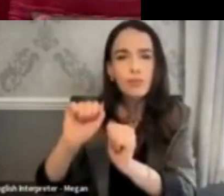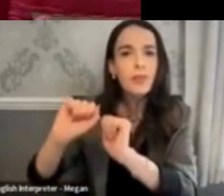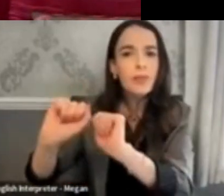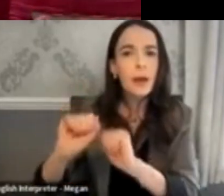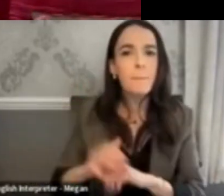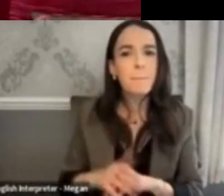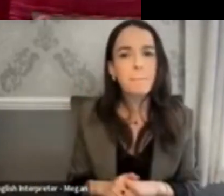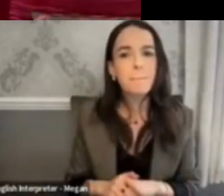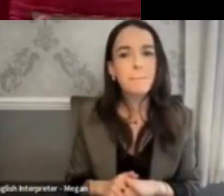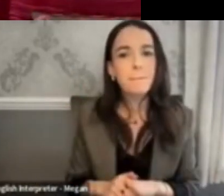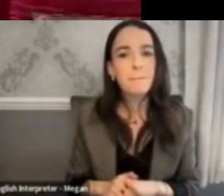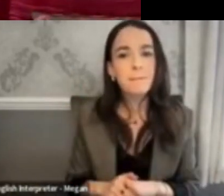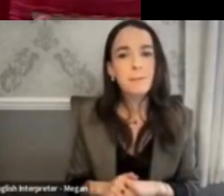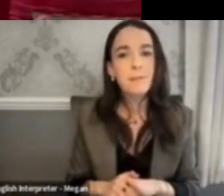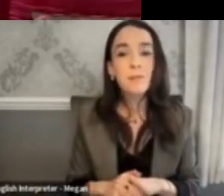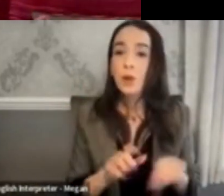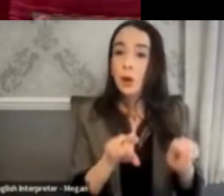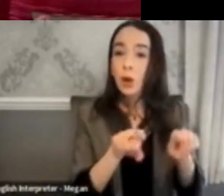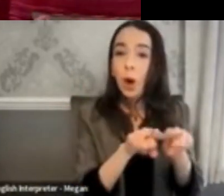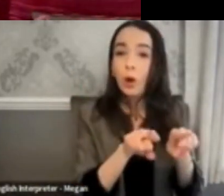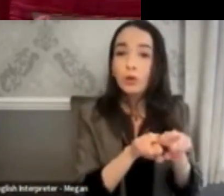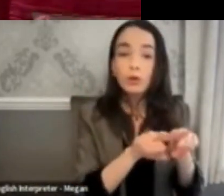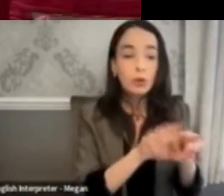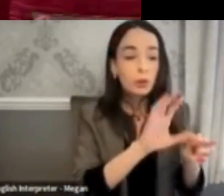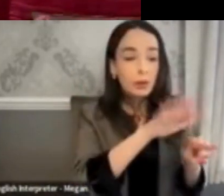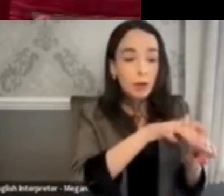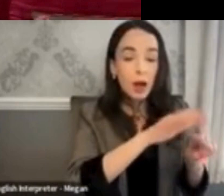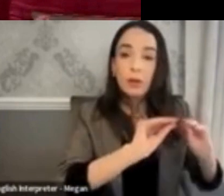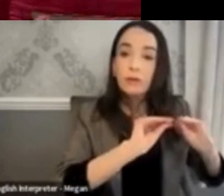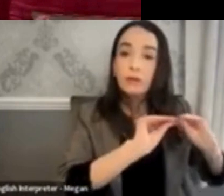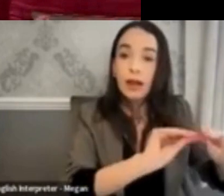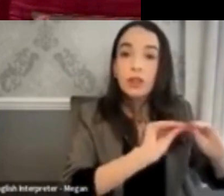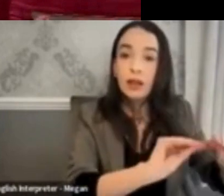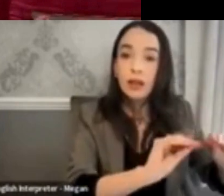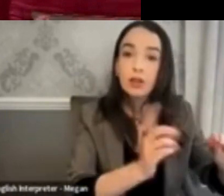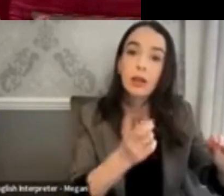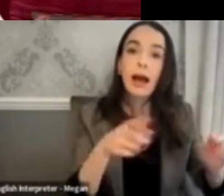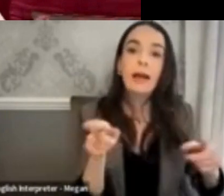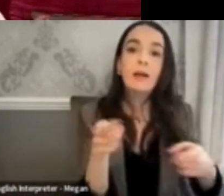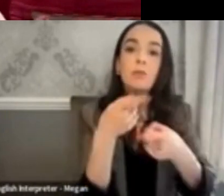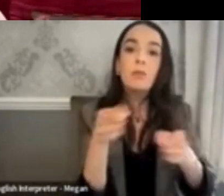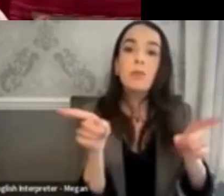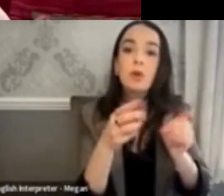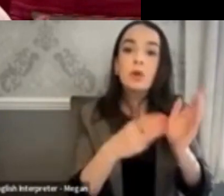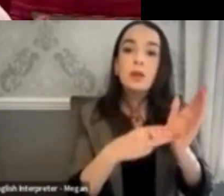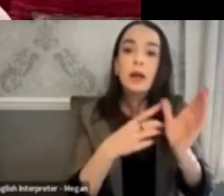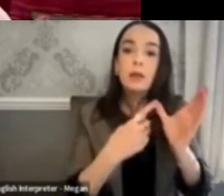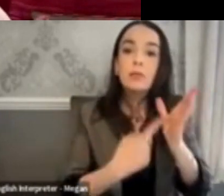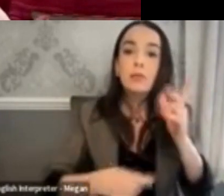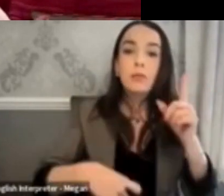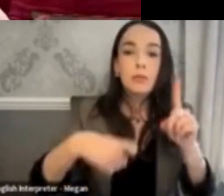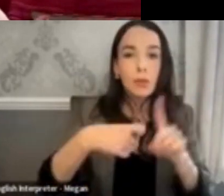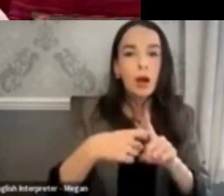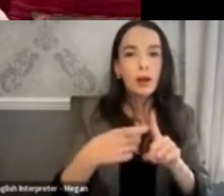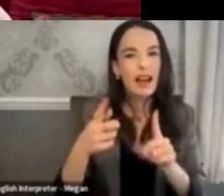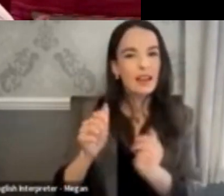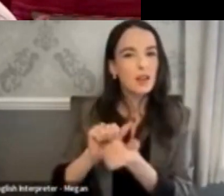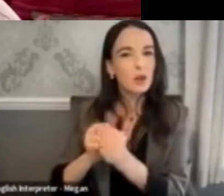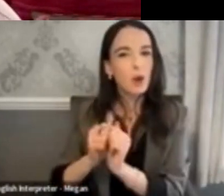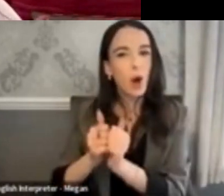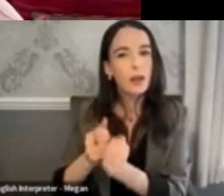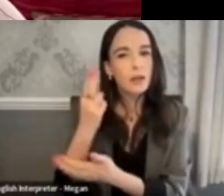also been talking to other stakeholders like the Department for Education and Music Mark, as well as colleagues at the Arts Council involved in the